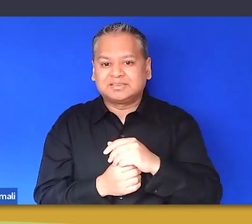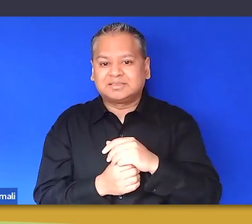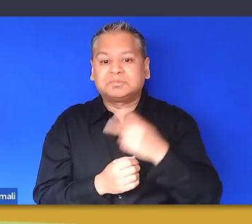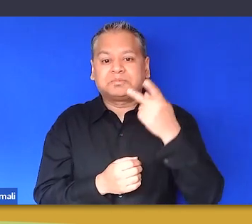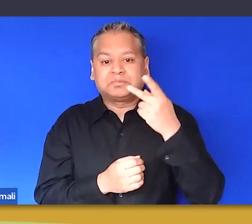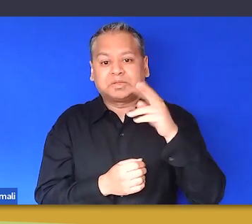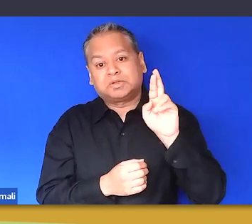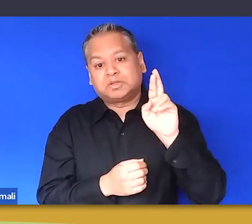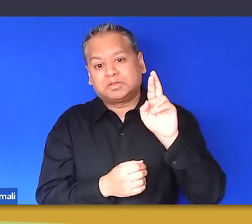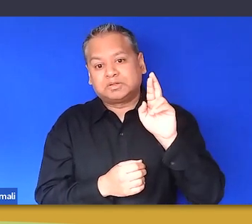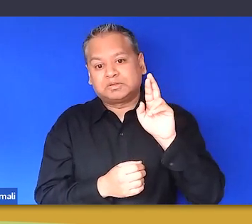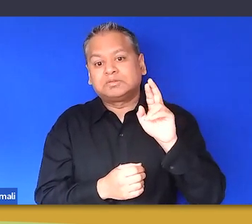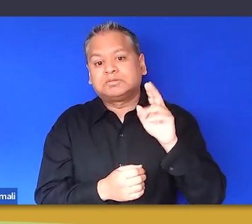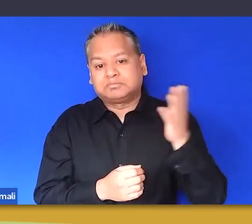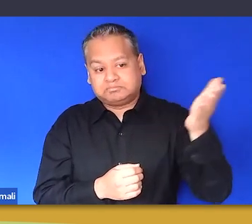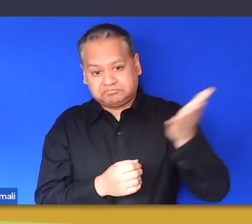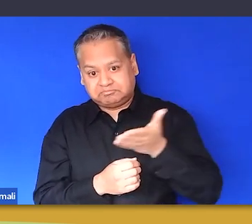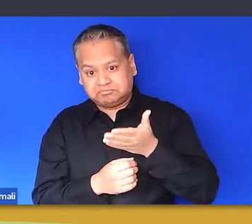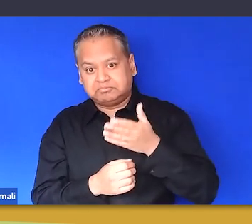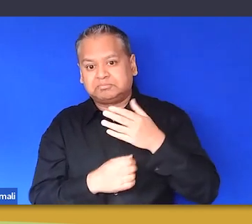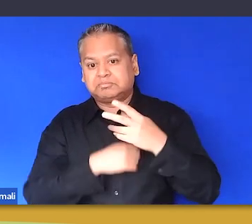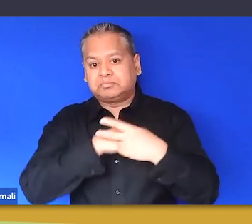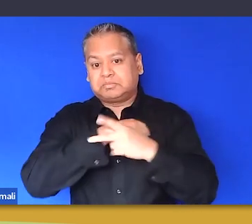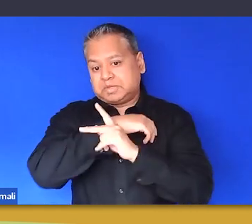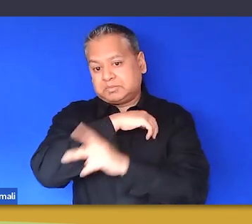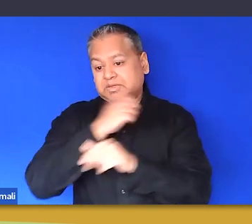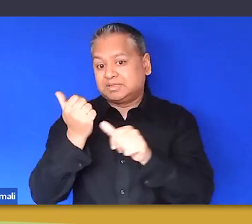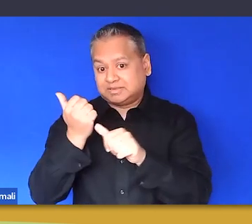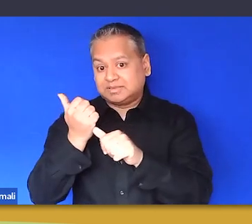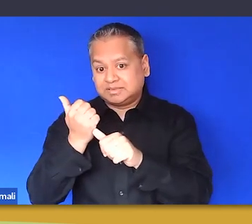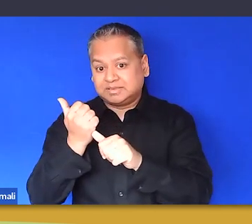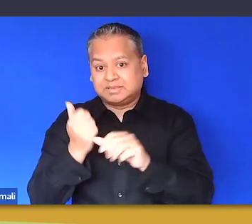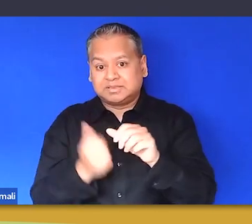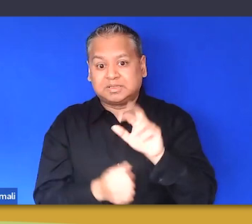Singh, as the first parliamentary secretary for